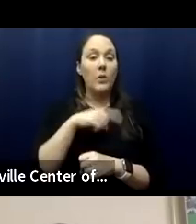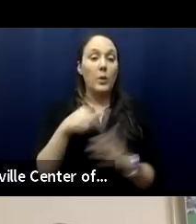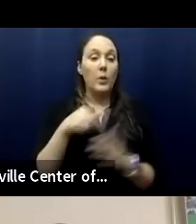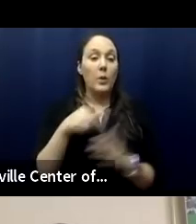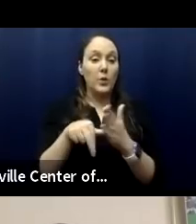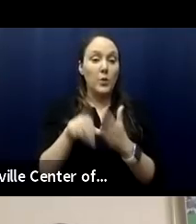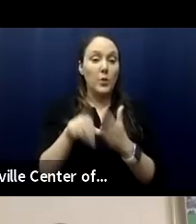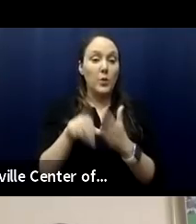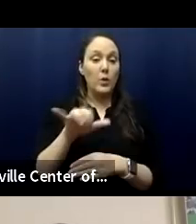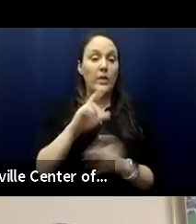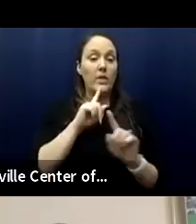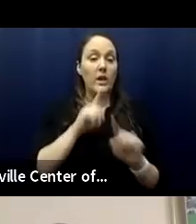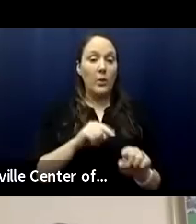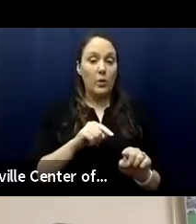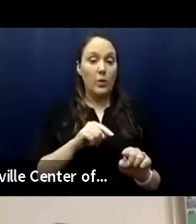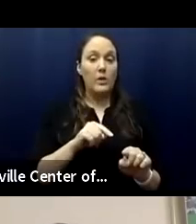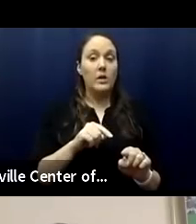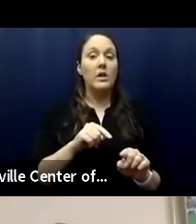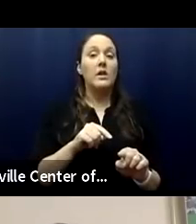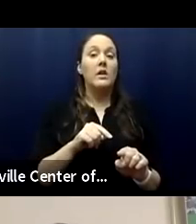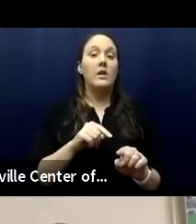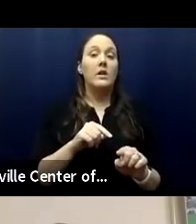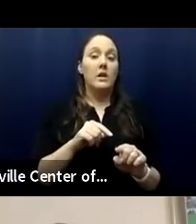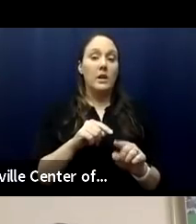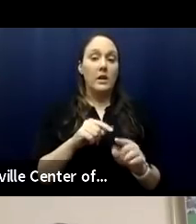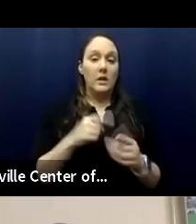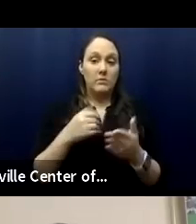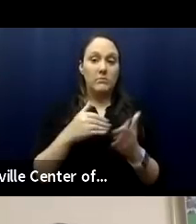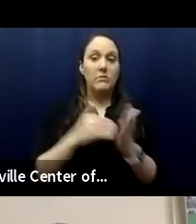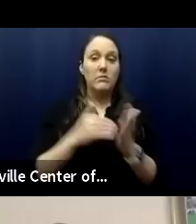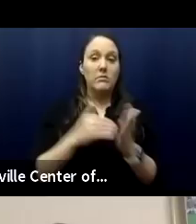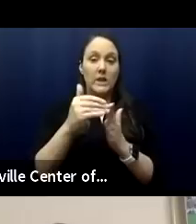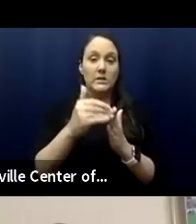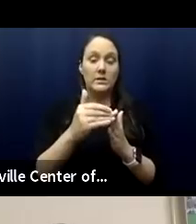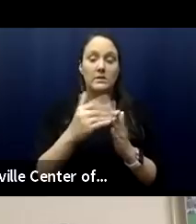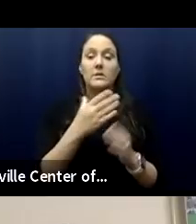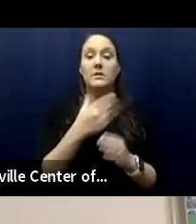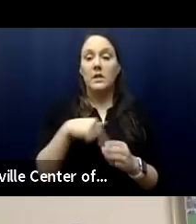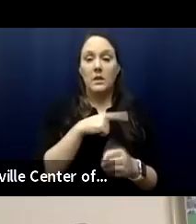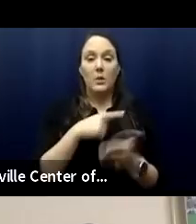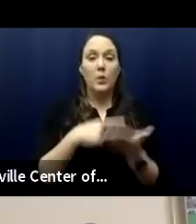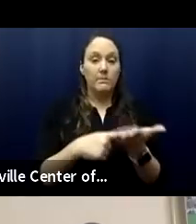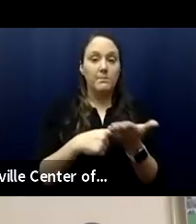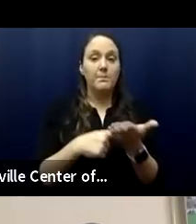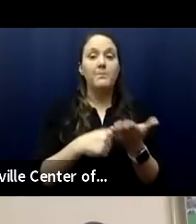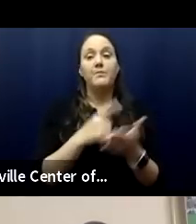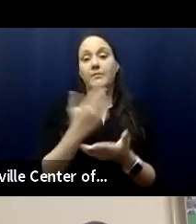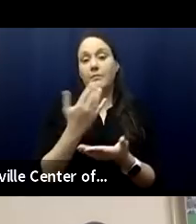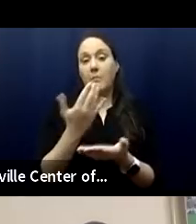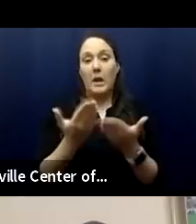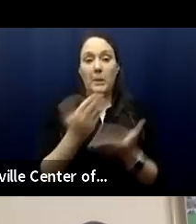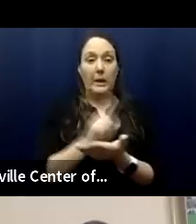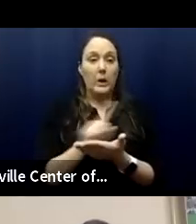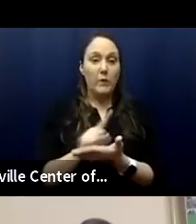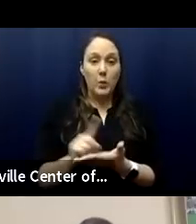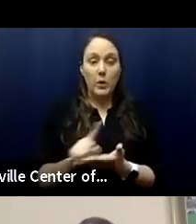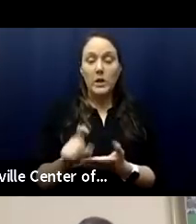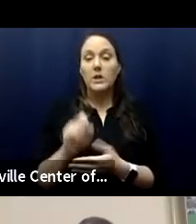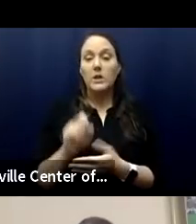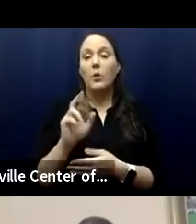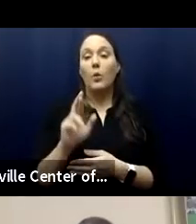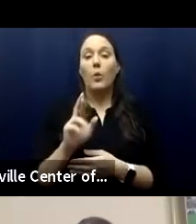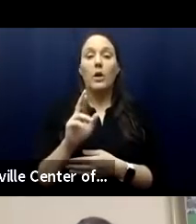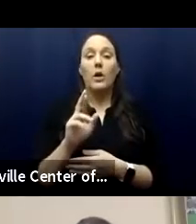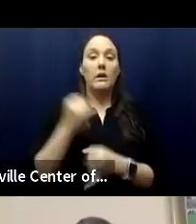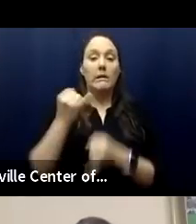order on a very regular basis, and we talk about it, if not weekly, or put an end